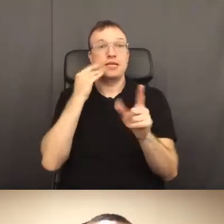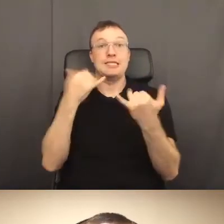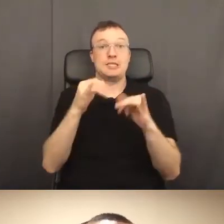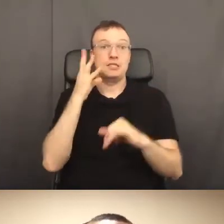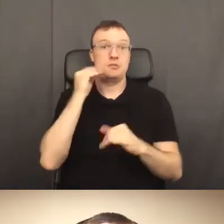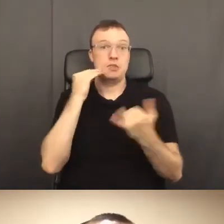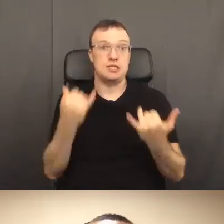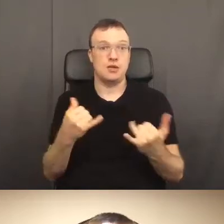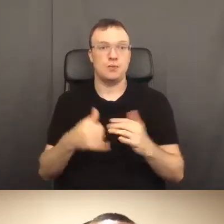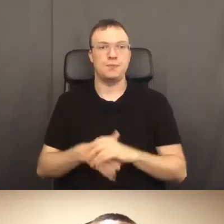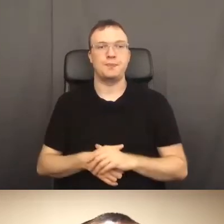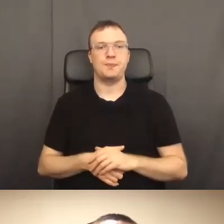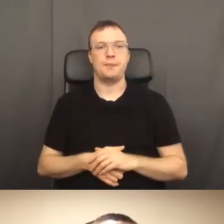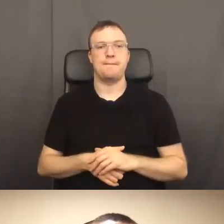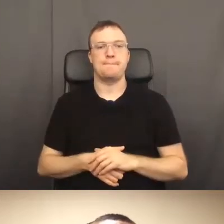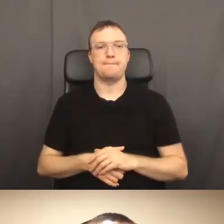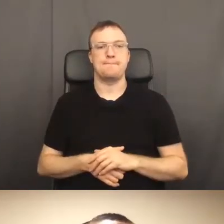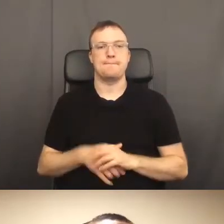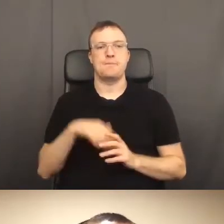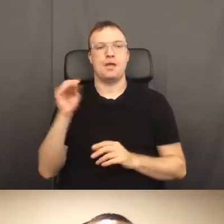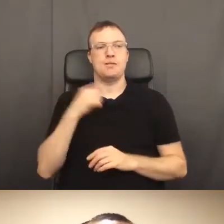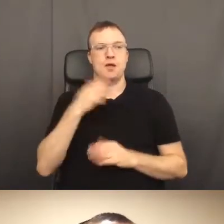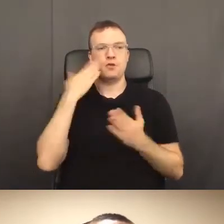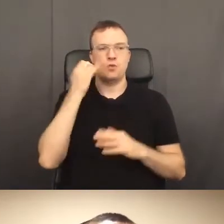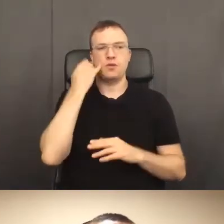today. And I don't know if we've